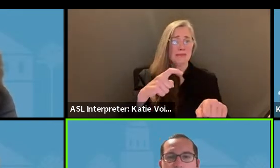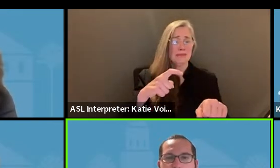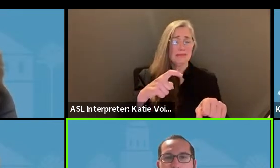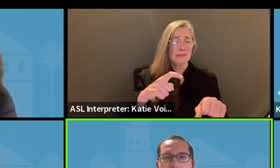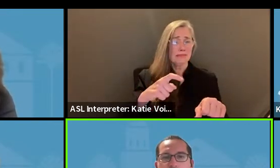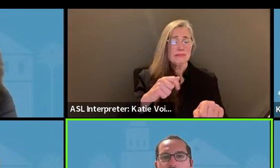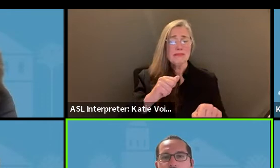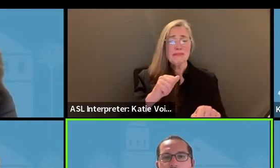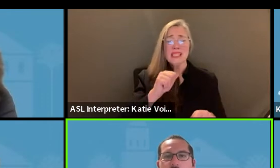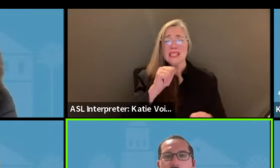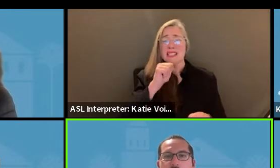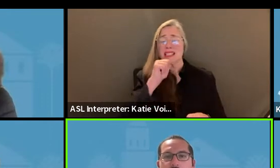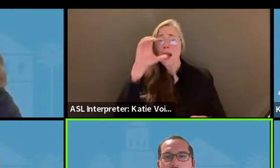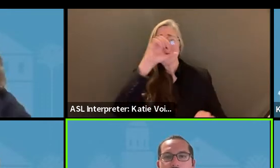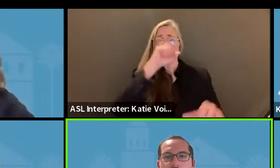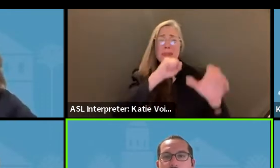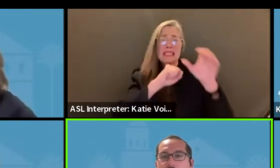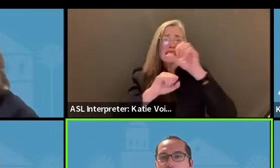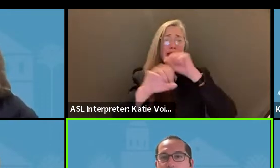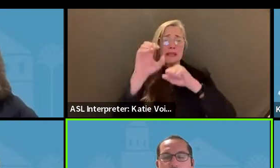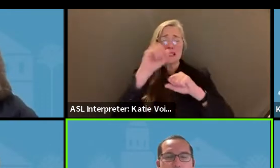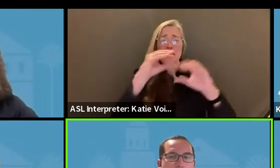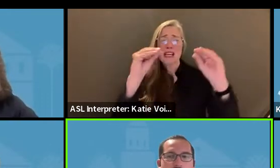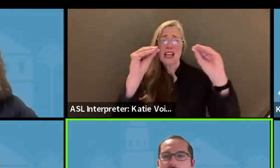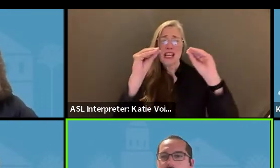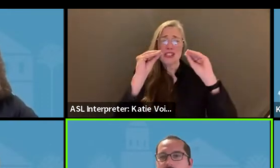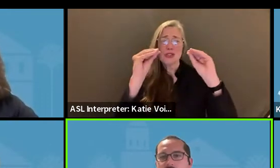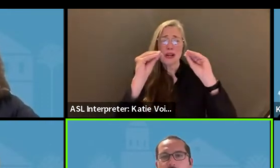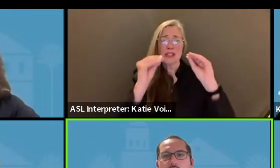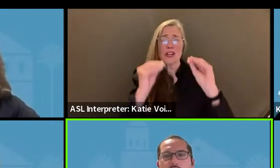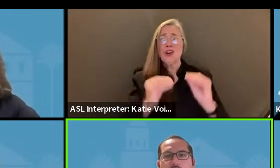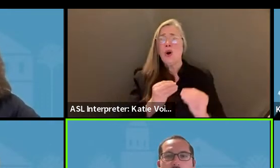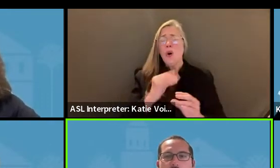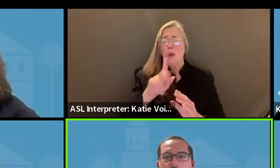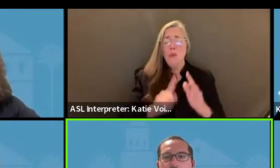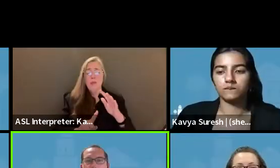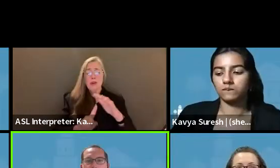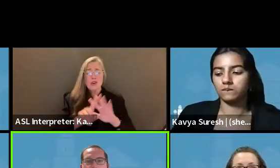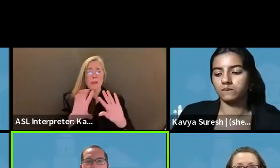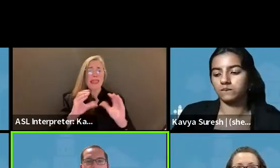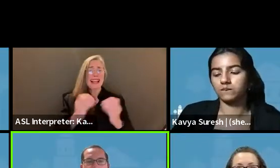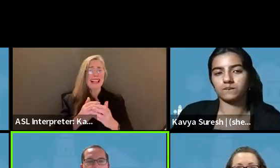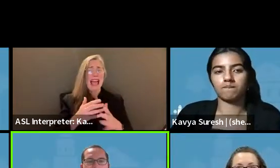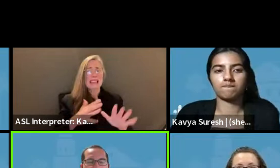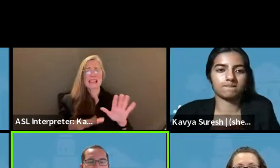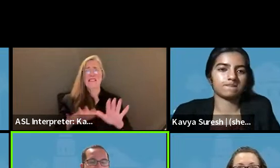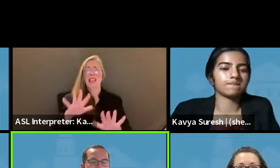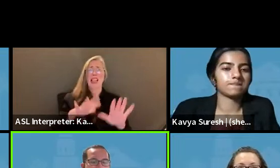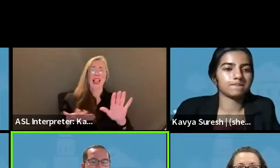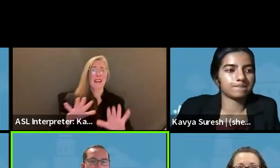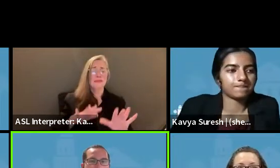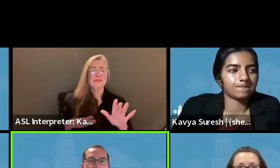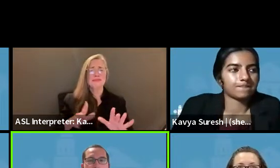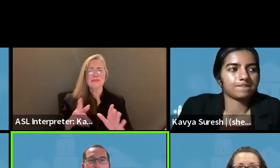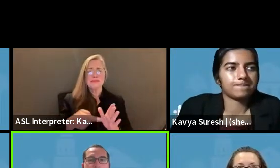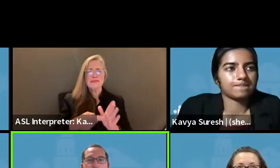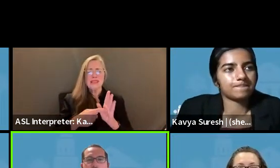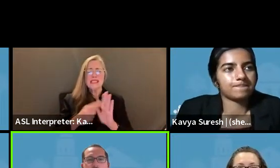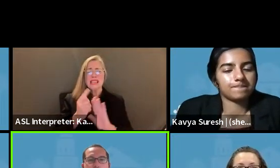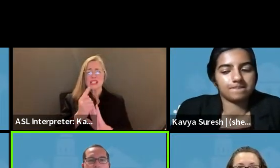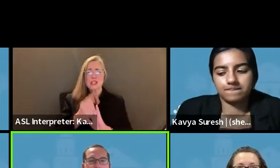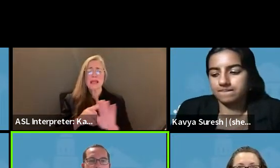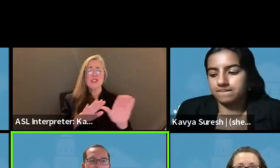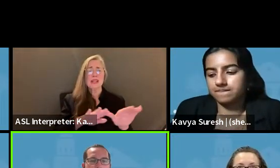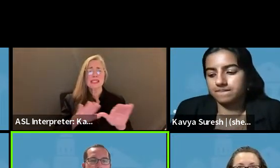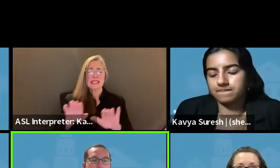important instruction in class, and they're not having to get into class and they're frazzled and it takes them a little bit to get settled. So I just wanted to